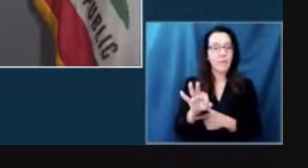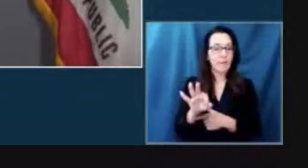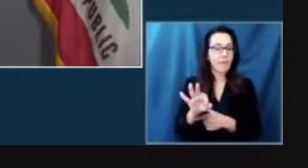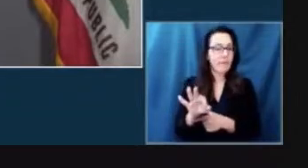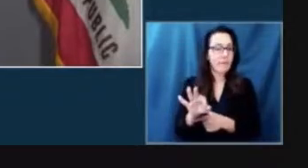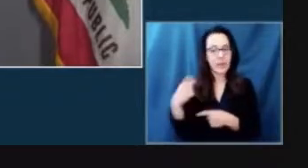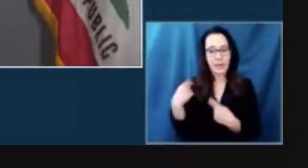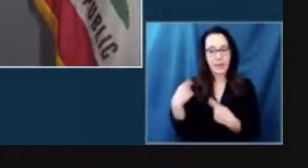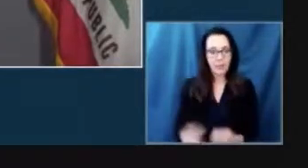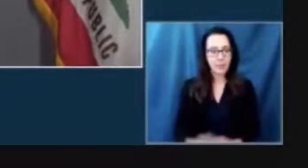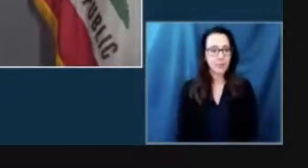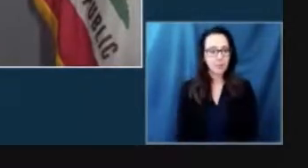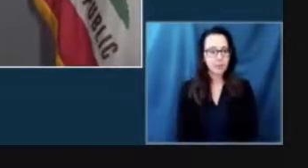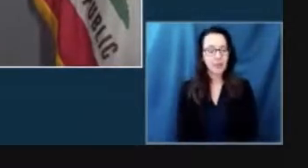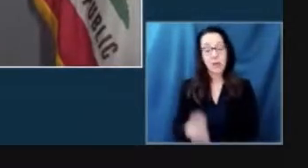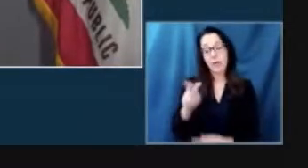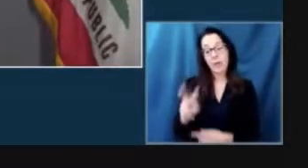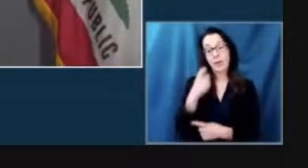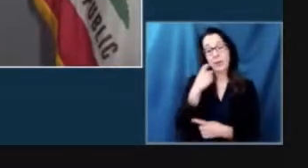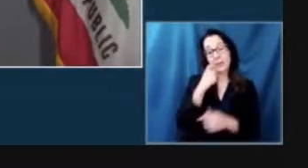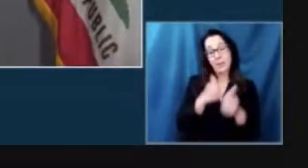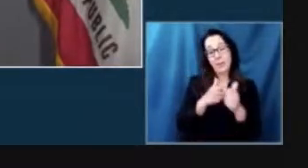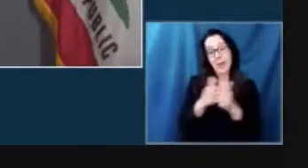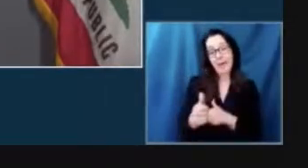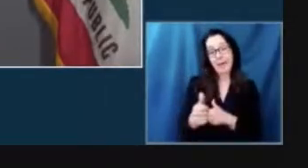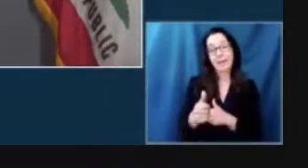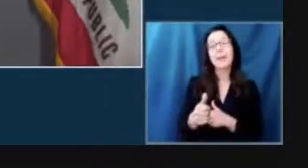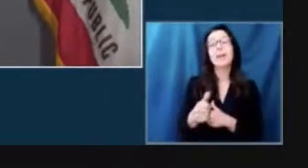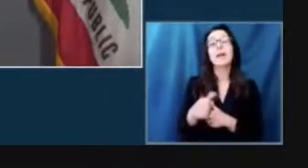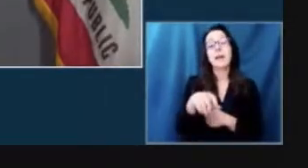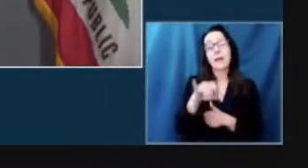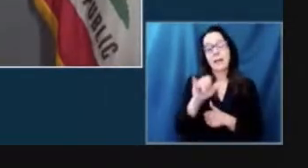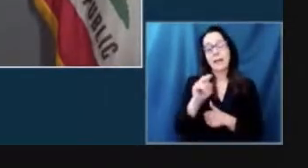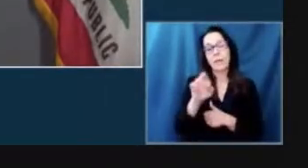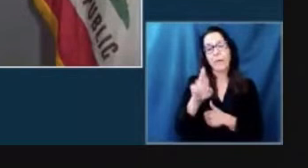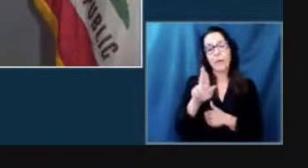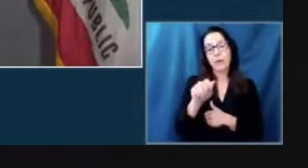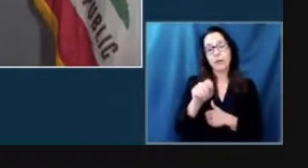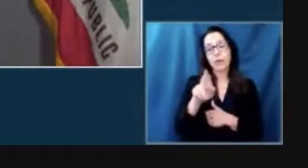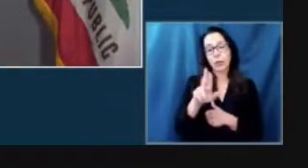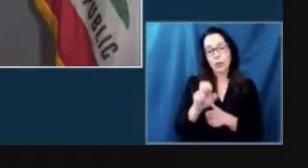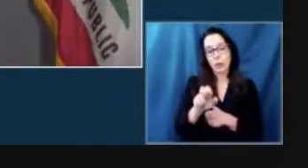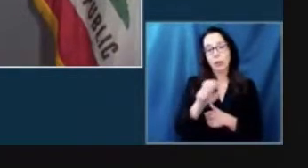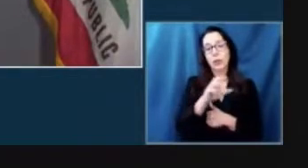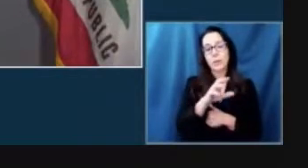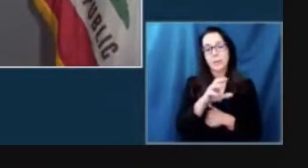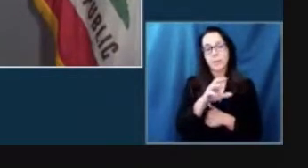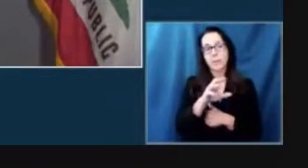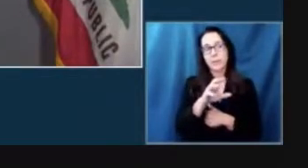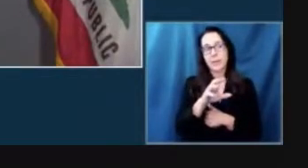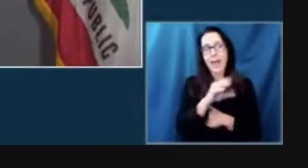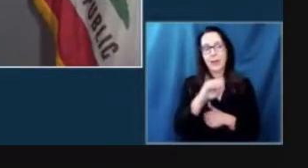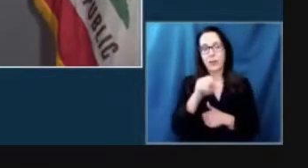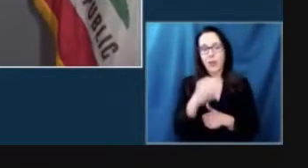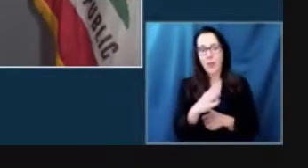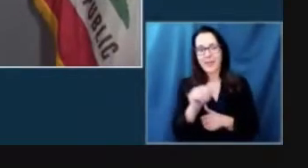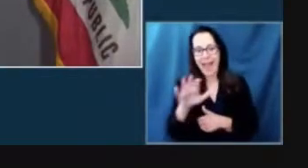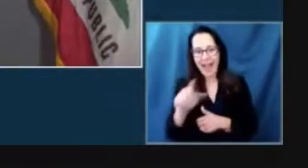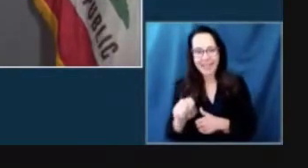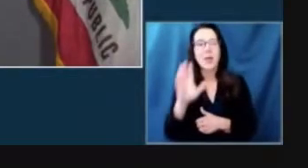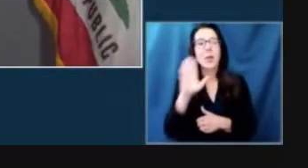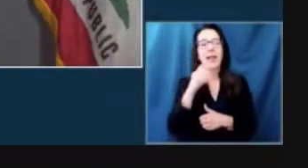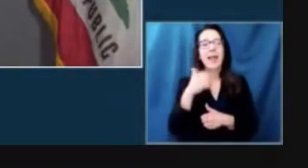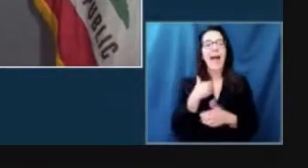trillion infrastructure bill, the Infrastructure Investment and Jobs Act, which will inject federal money into America's aging public